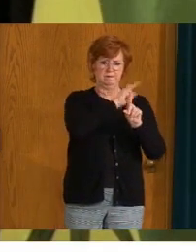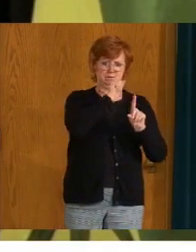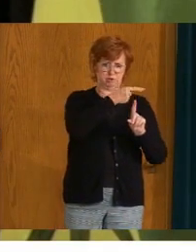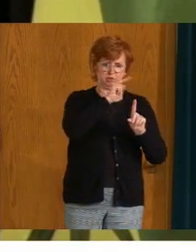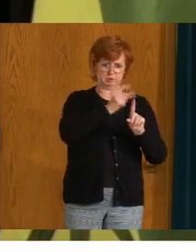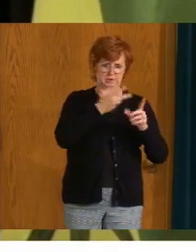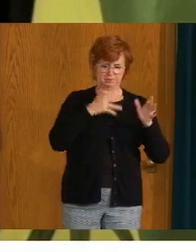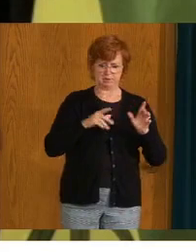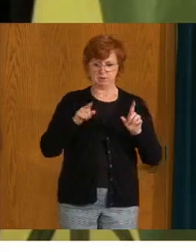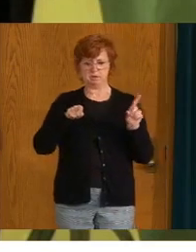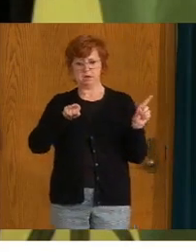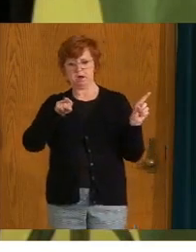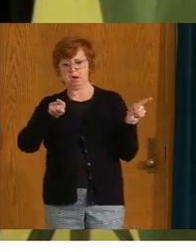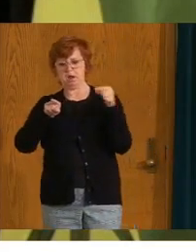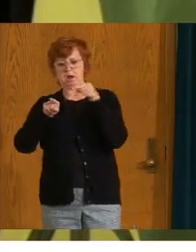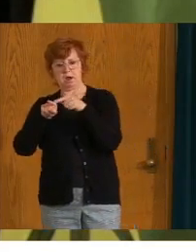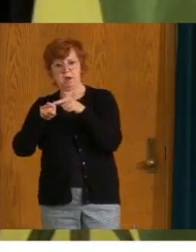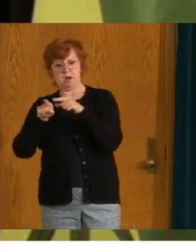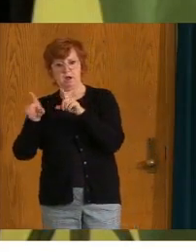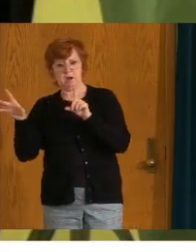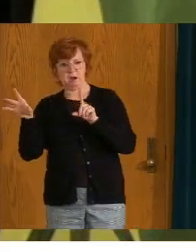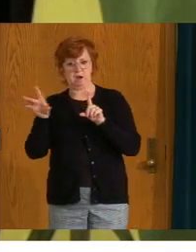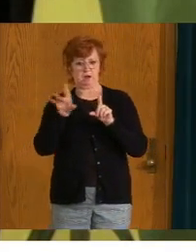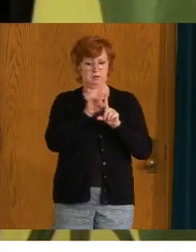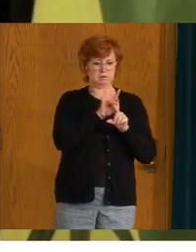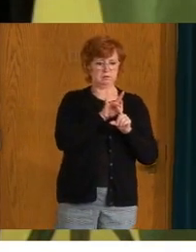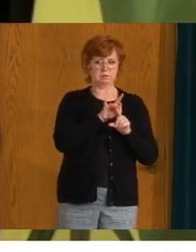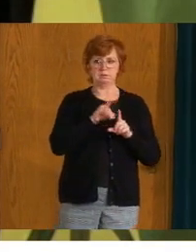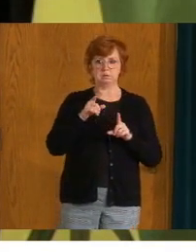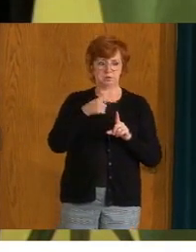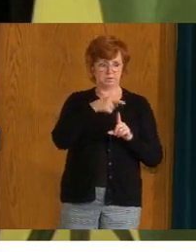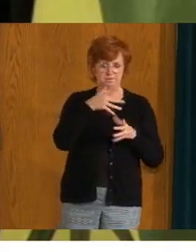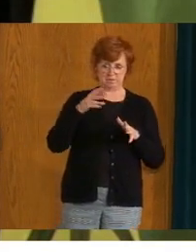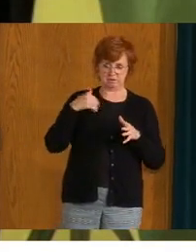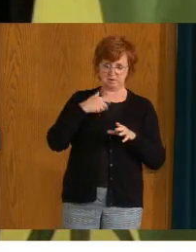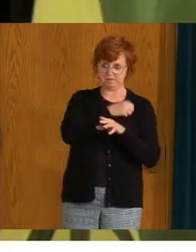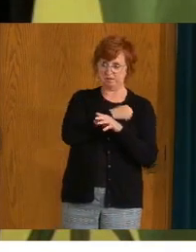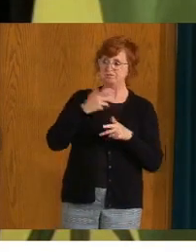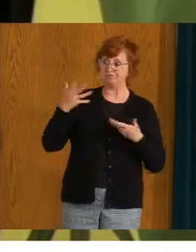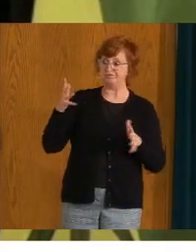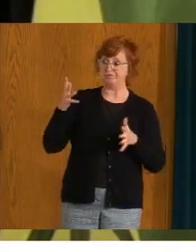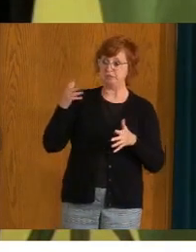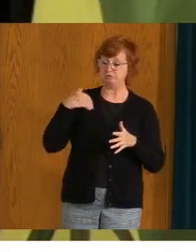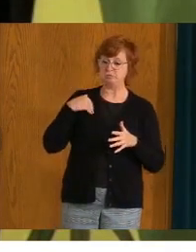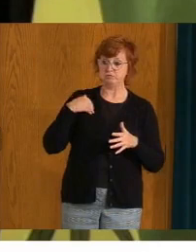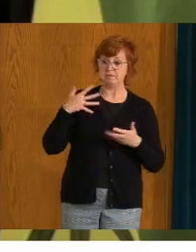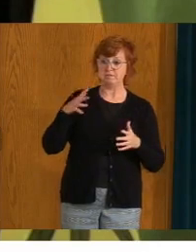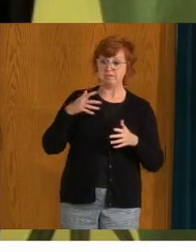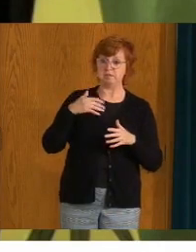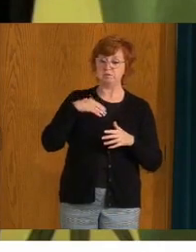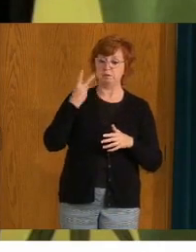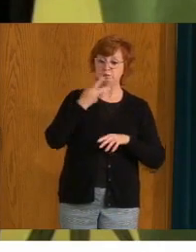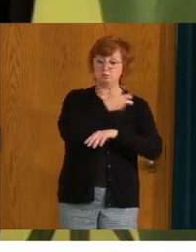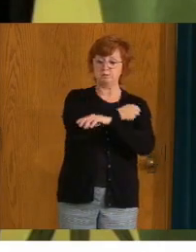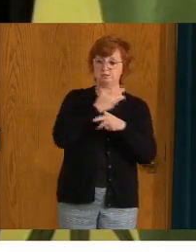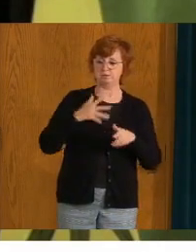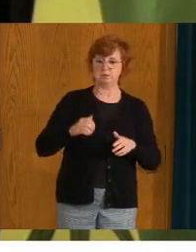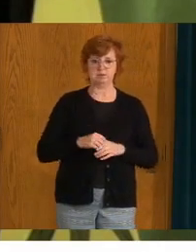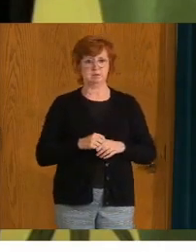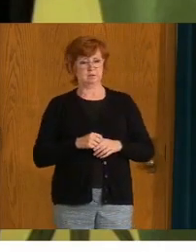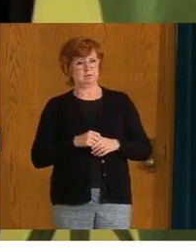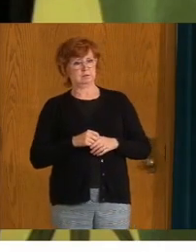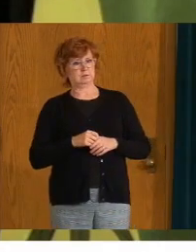fully vaccinated. So could you please explain how exactly that is going to work when public health calls and asks and tells you